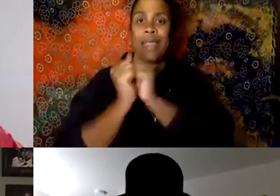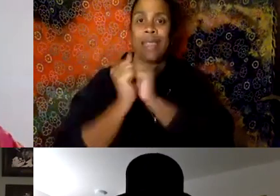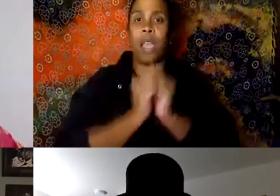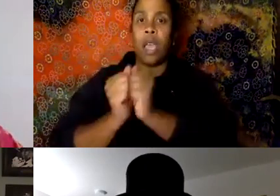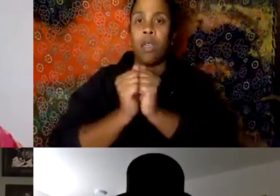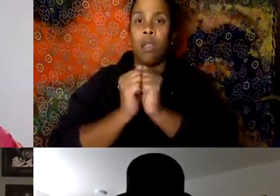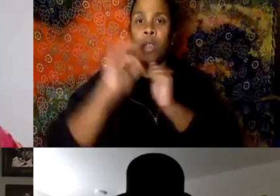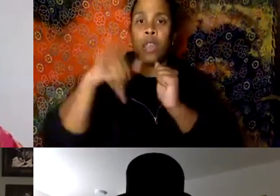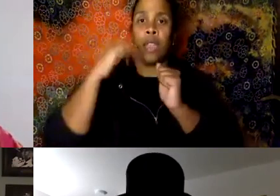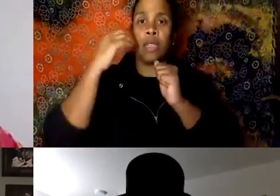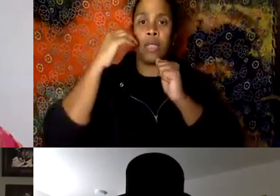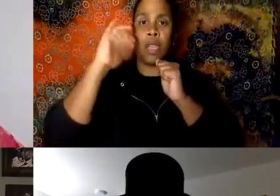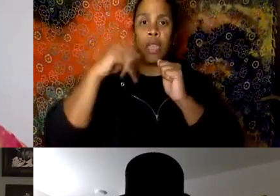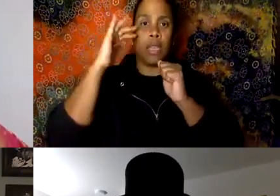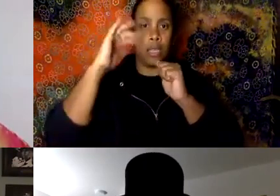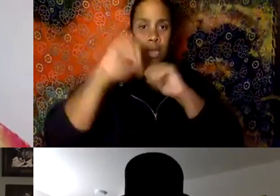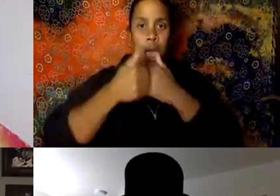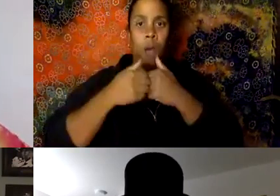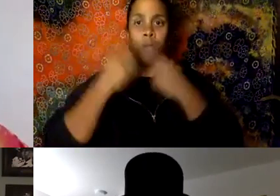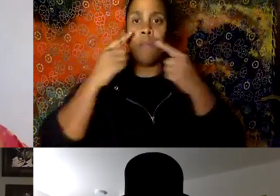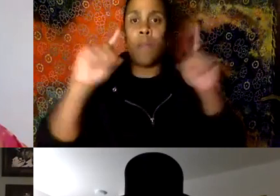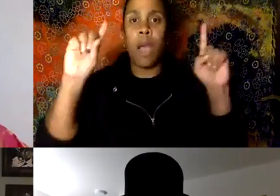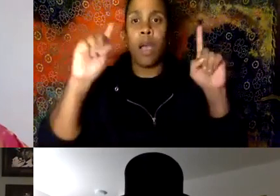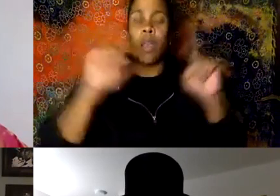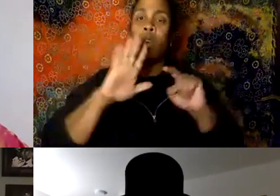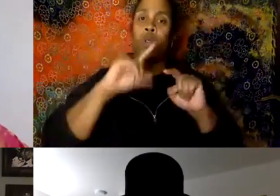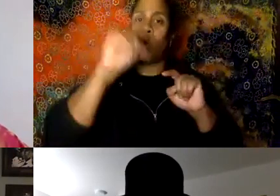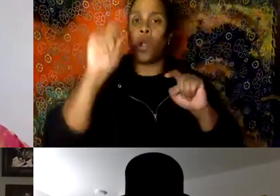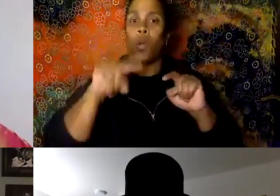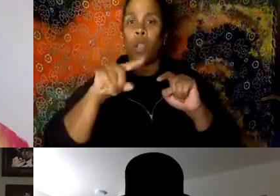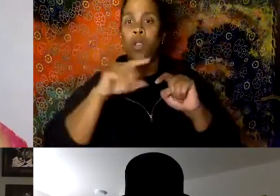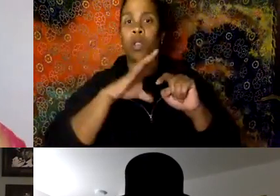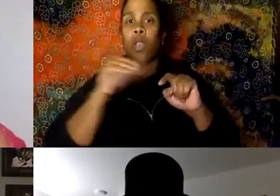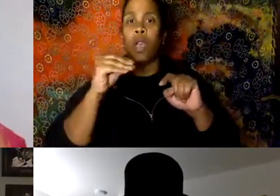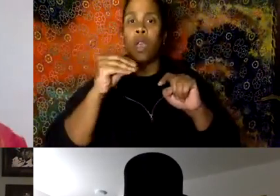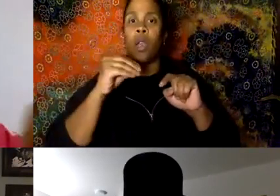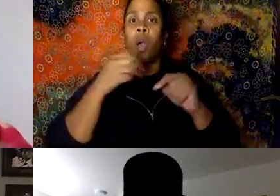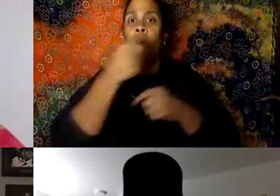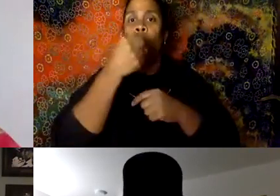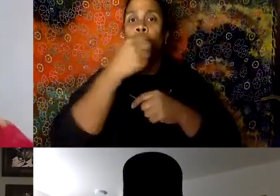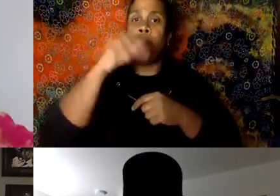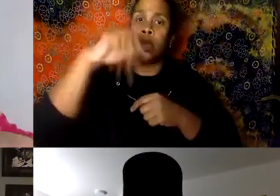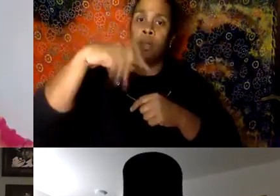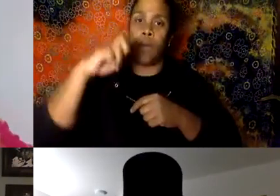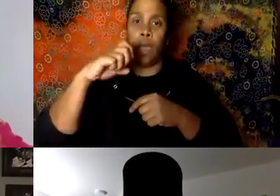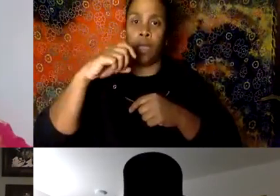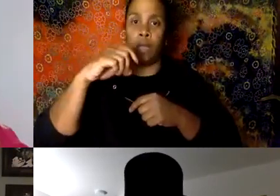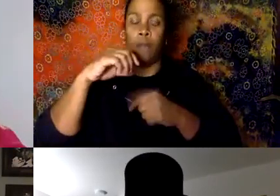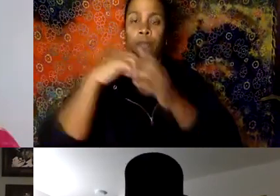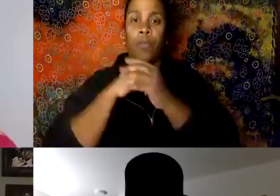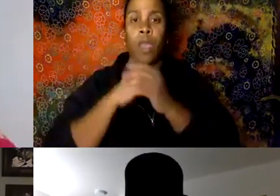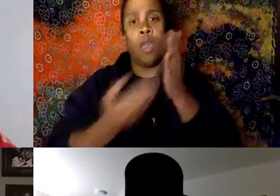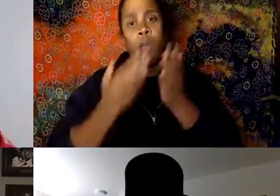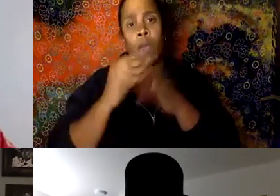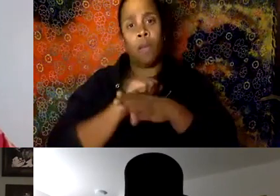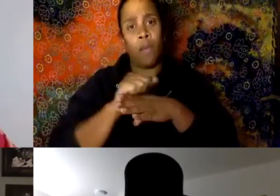right? Your questions and holding space for this is all part of how it comes to be. Yeah, maybe practitioners, let's go through. And so I'll have all